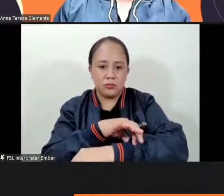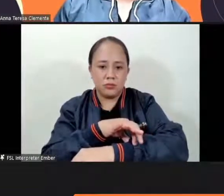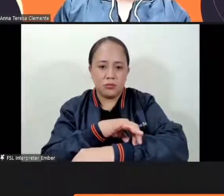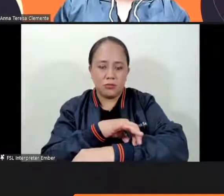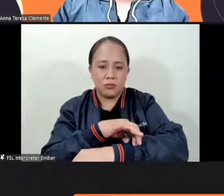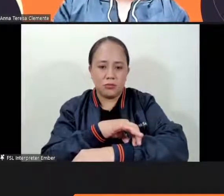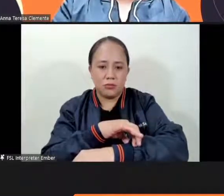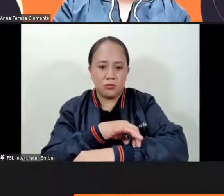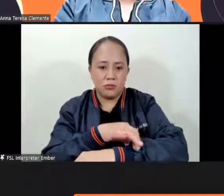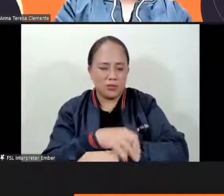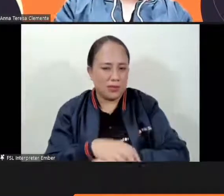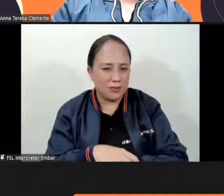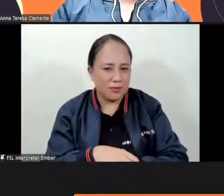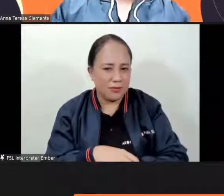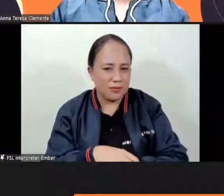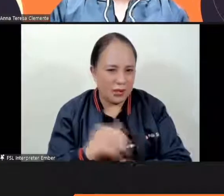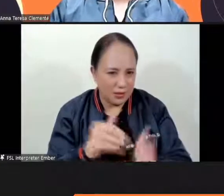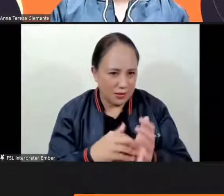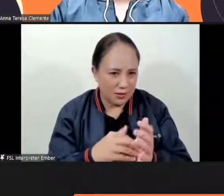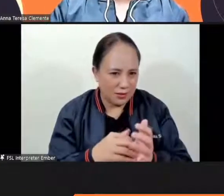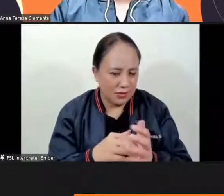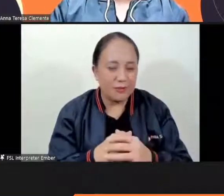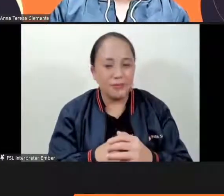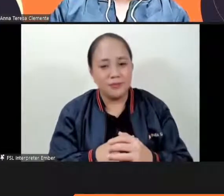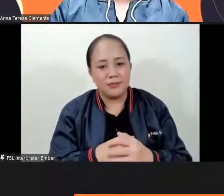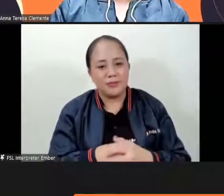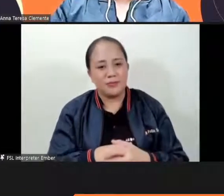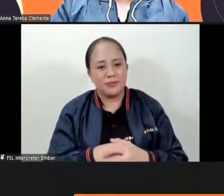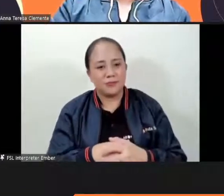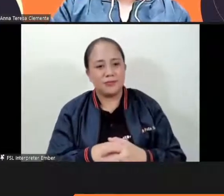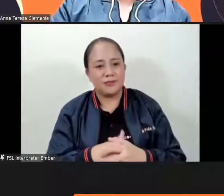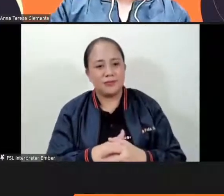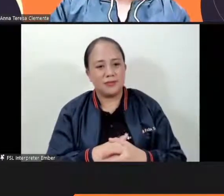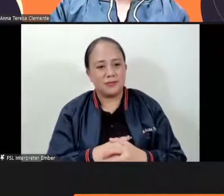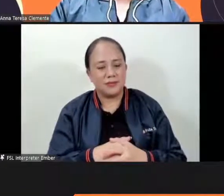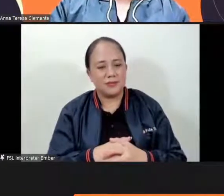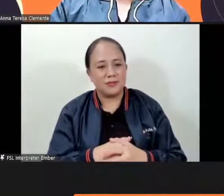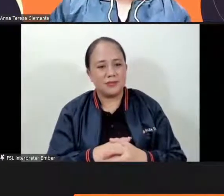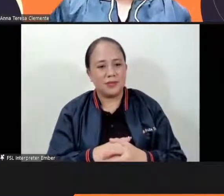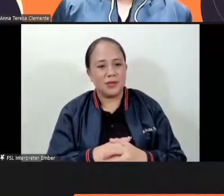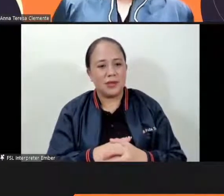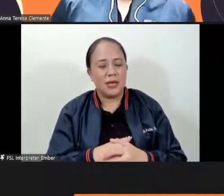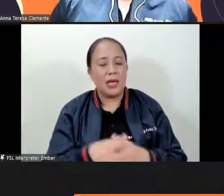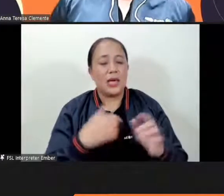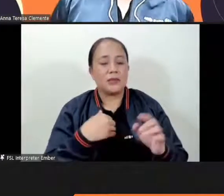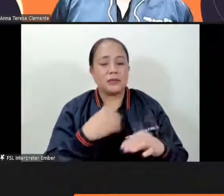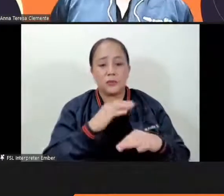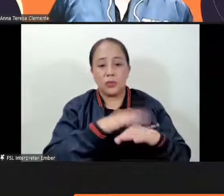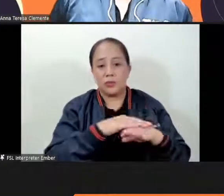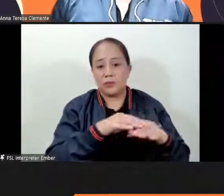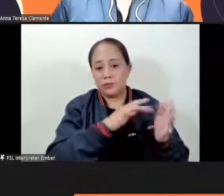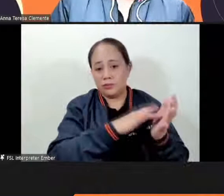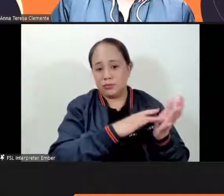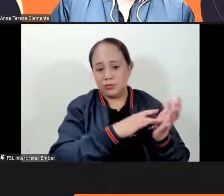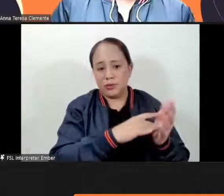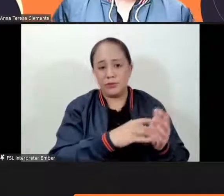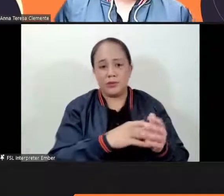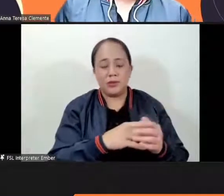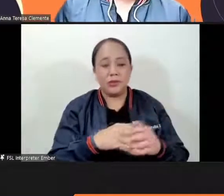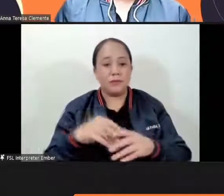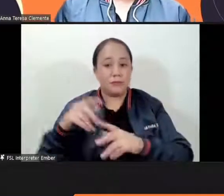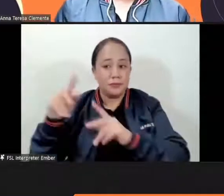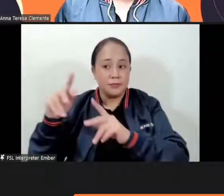Can I ask again the question? Kaya nga, pero in cases of telemedicine between residents